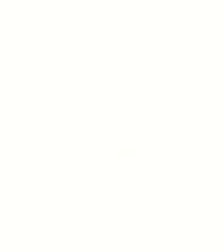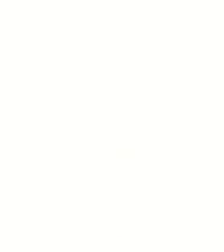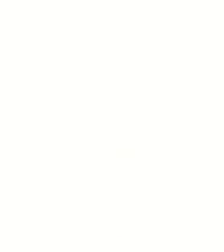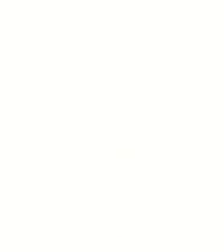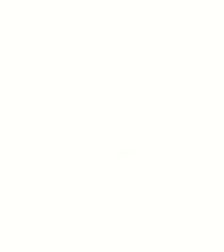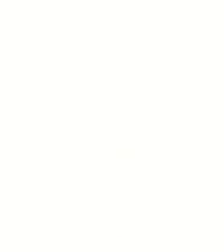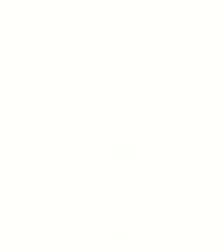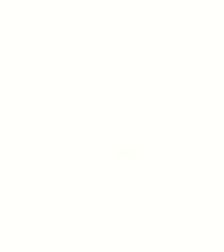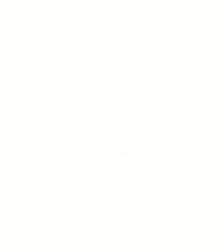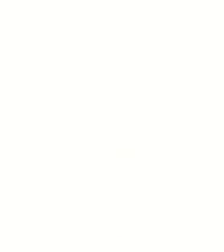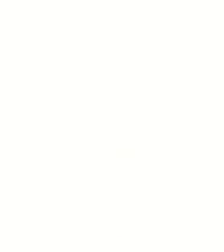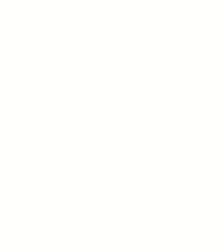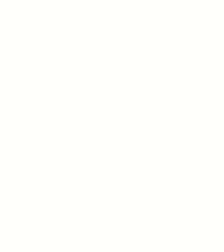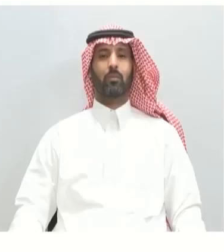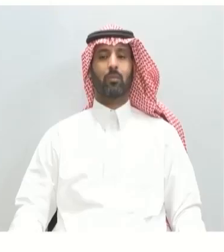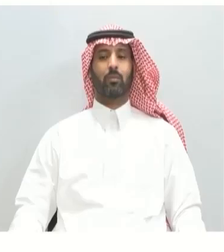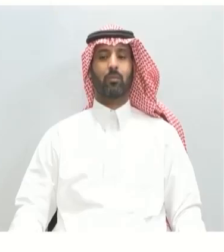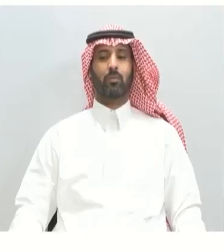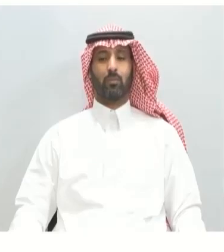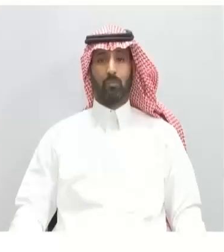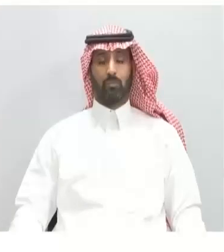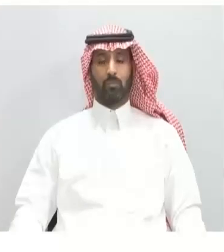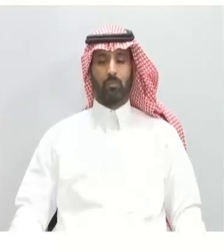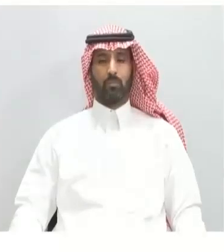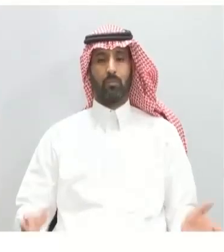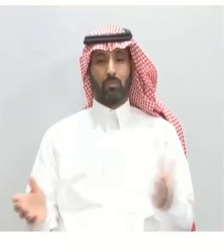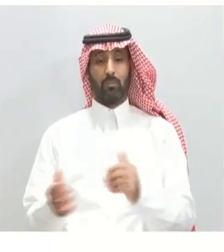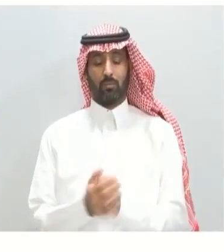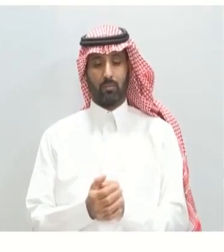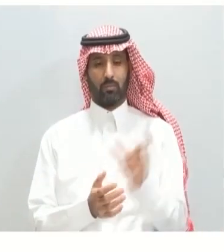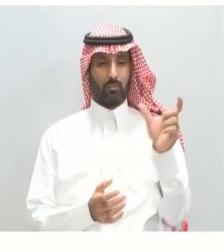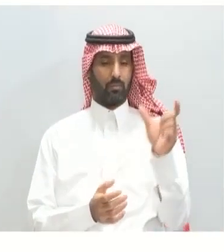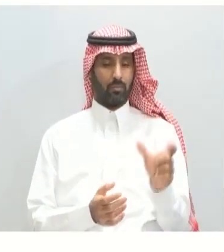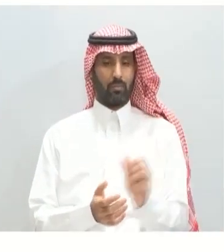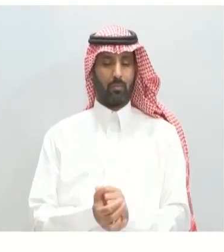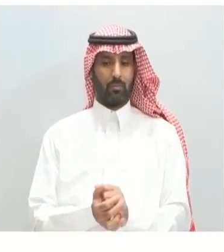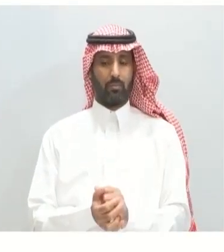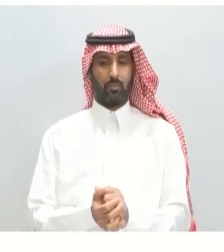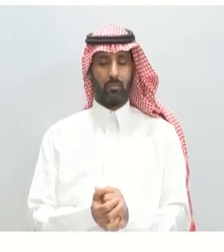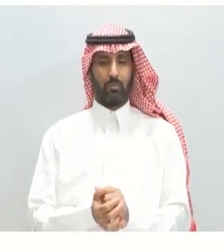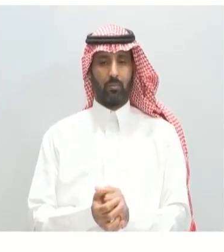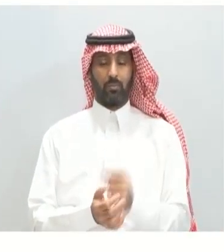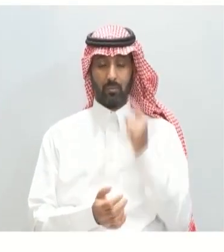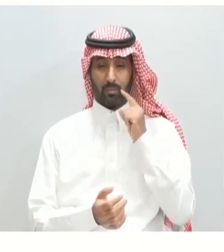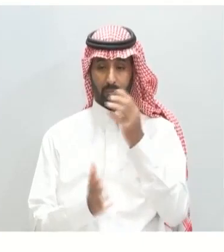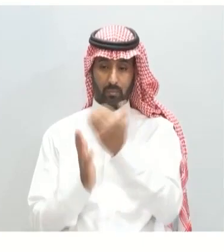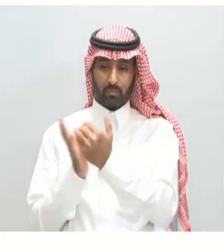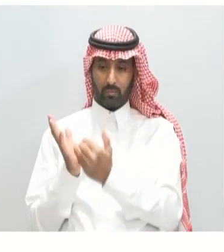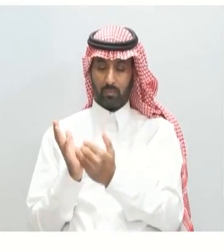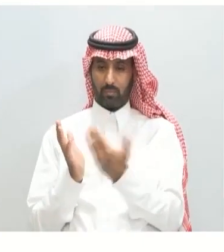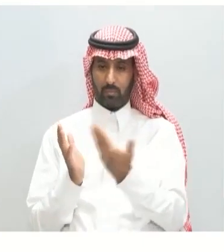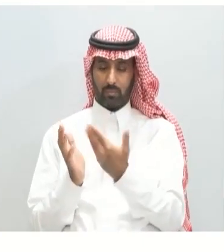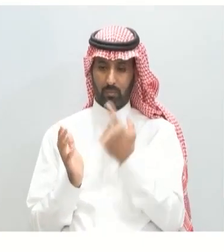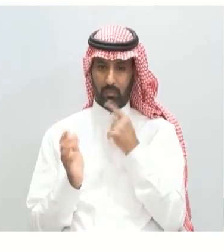enhance, prompt, and genuine. So these are the words, but in the context from the